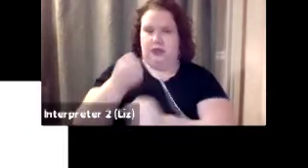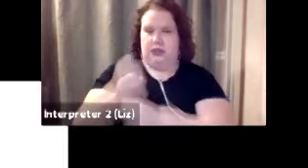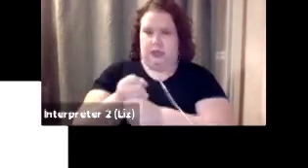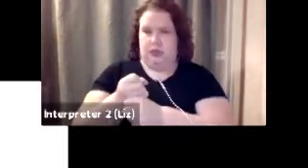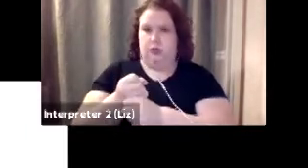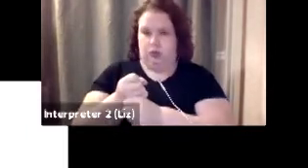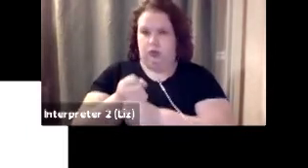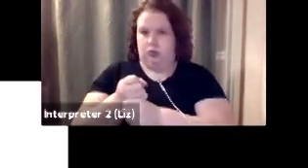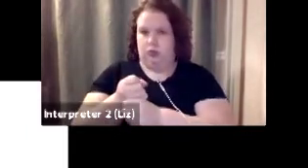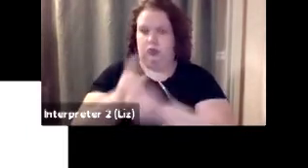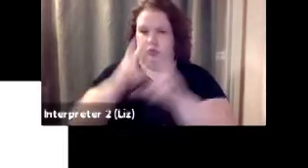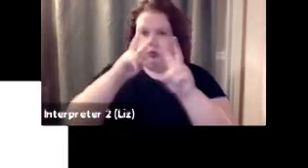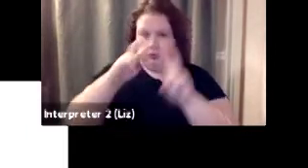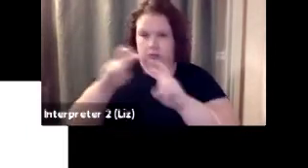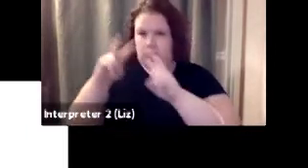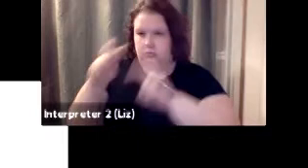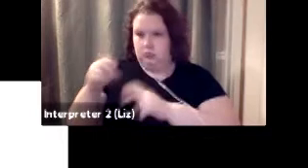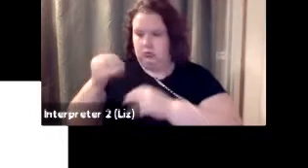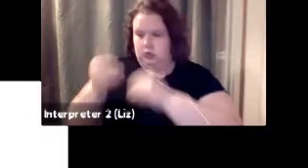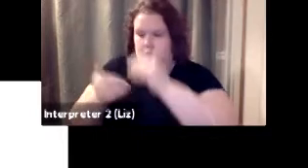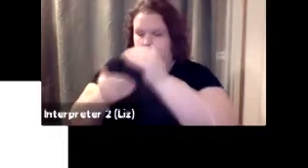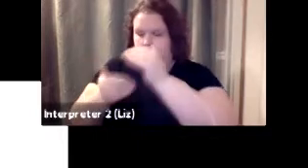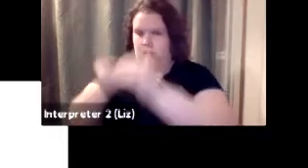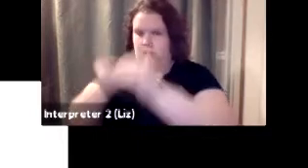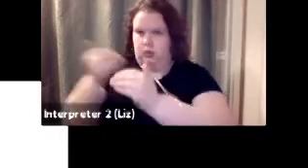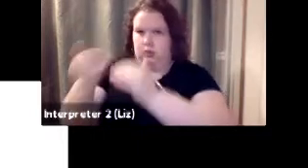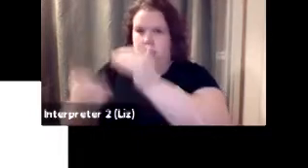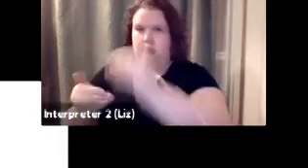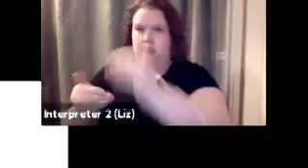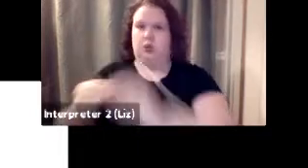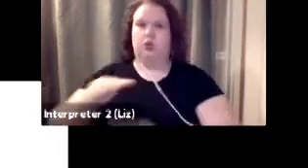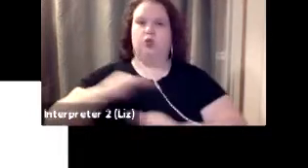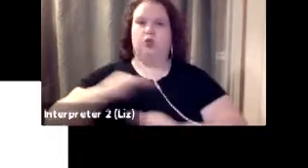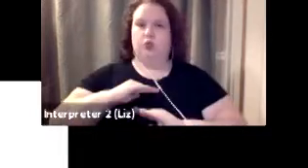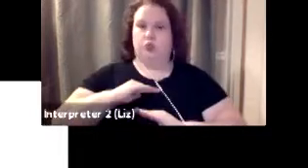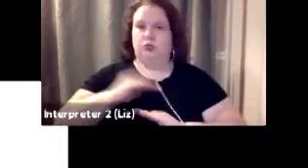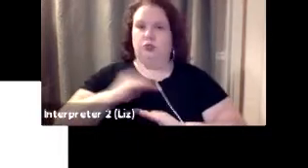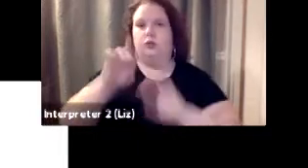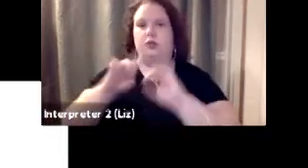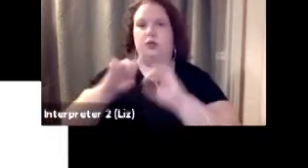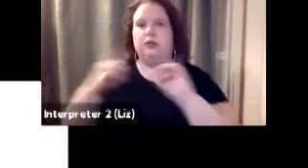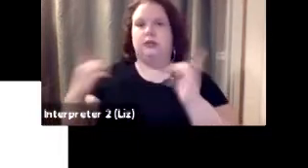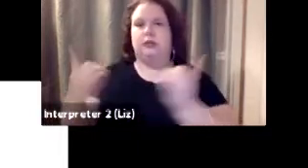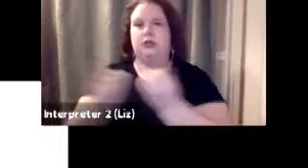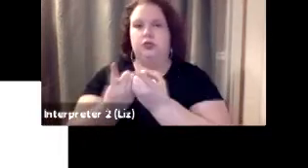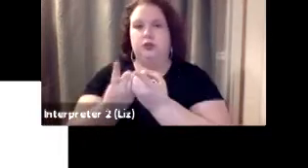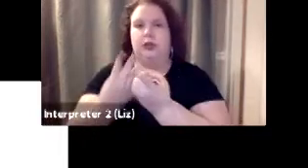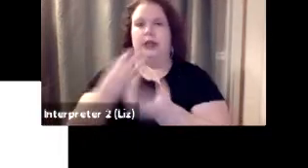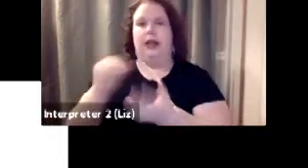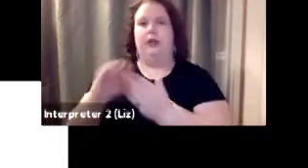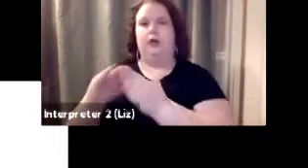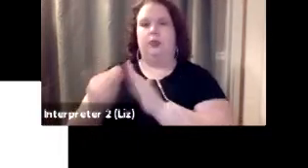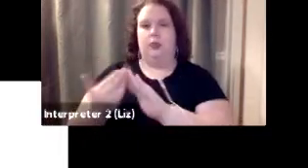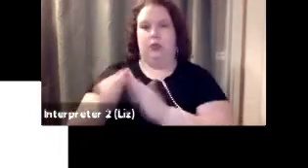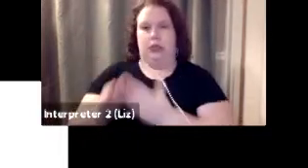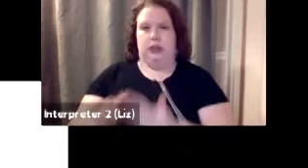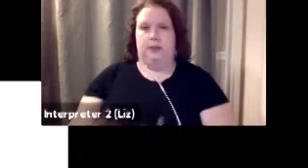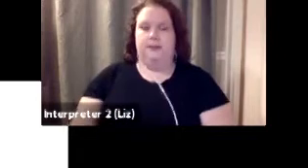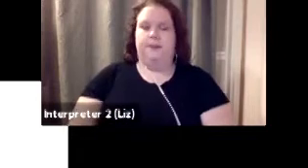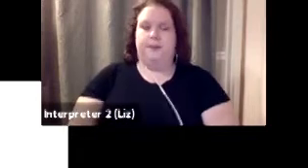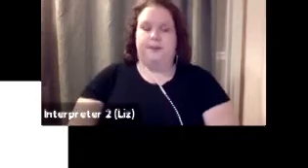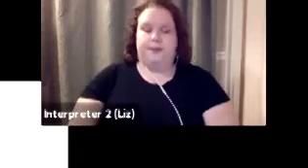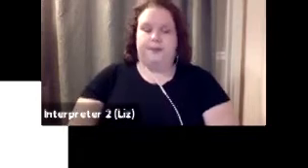process to be able to address those needs that best suits the district and the community at that time. You'll additionally note